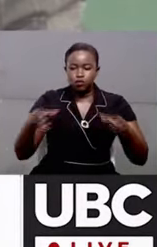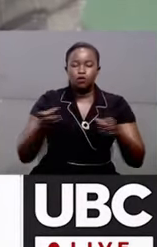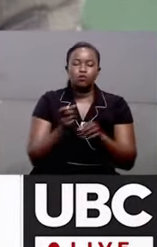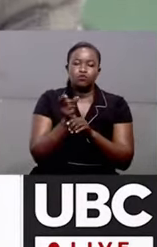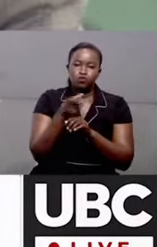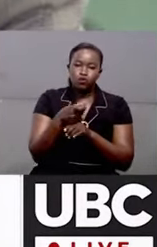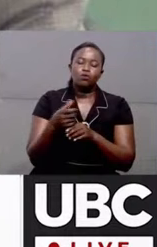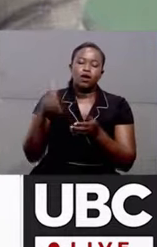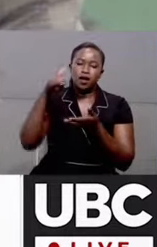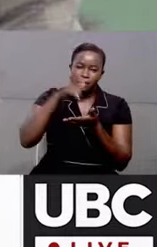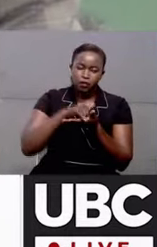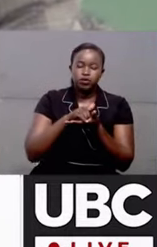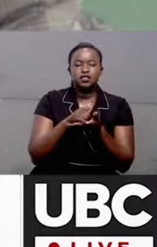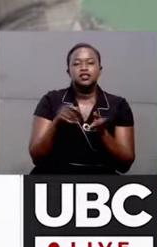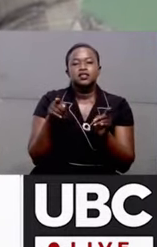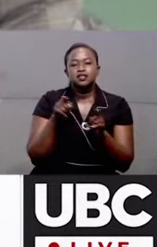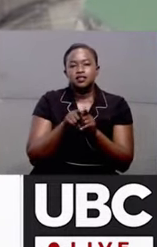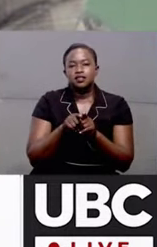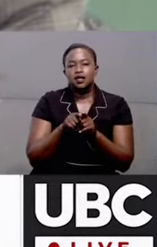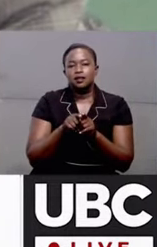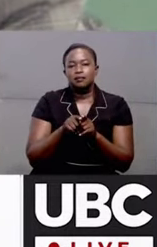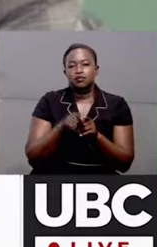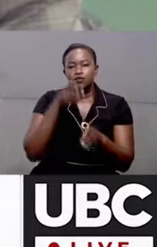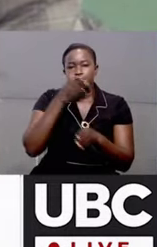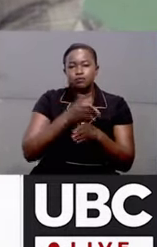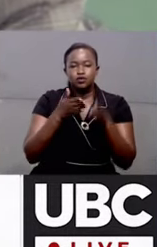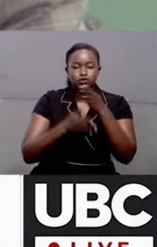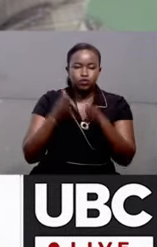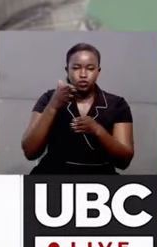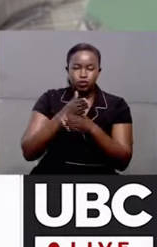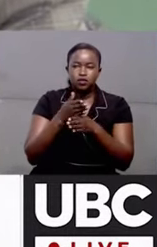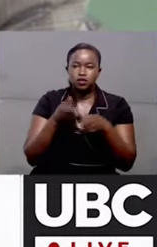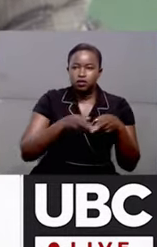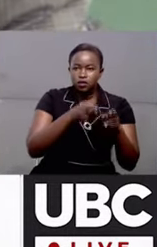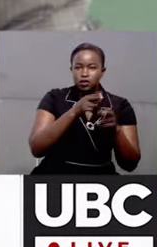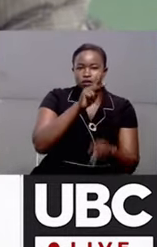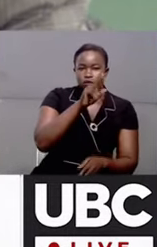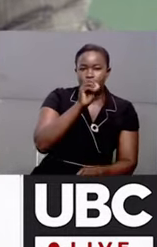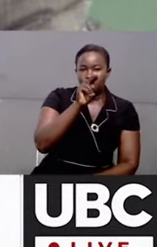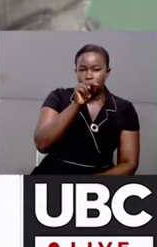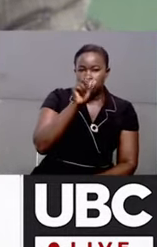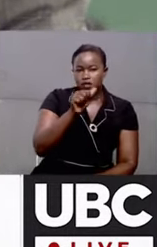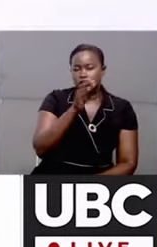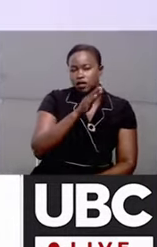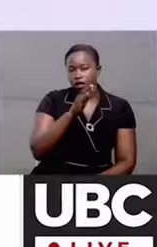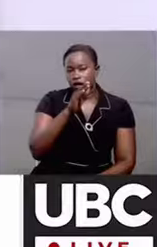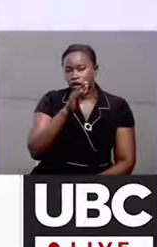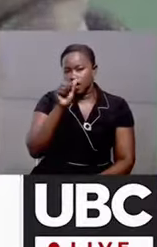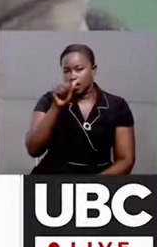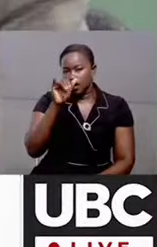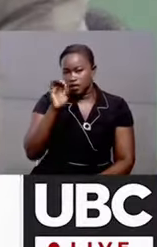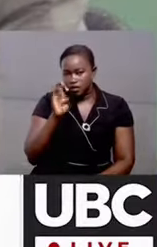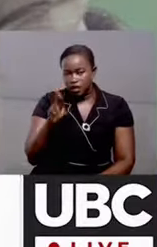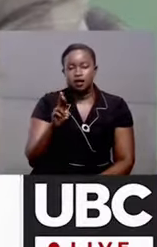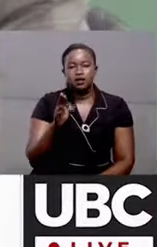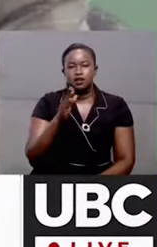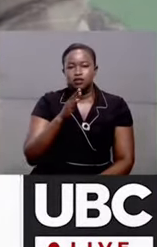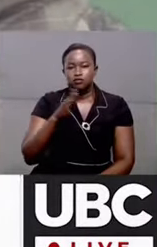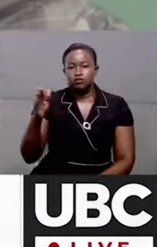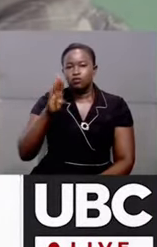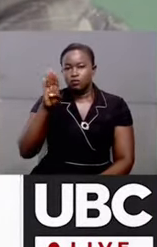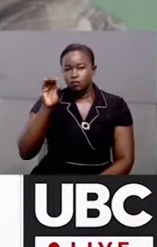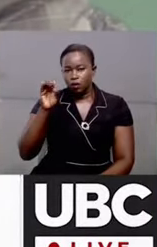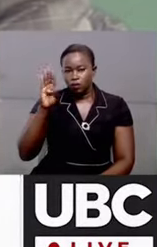Airport and also do the road Kona Yel, Kona Boke, Kona Icheme to Bobi, so that if the